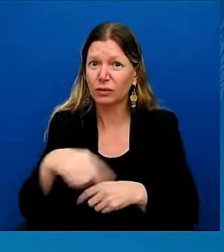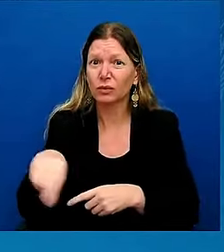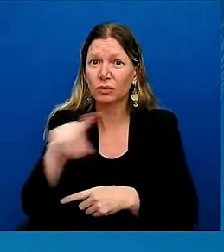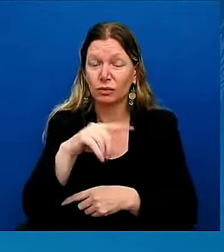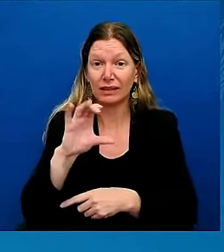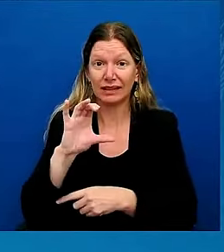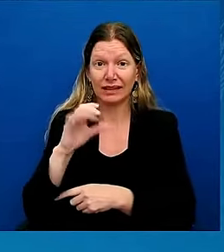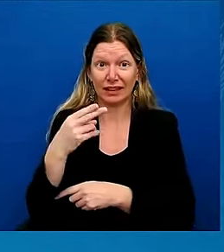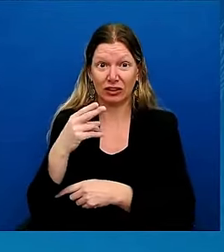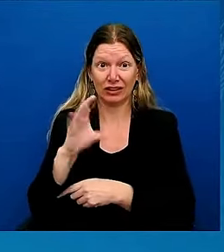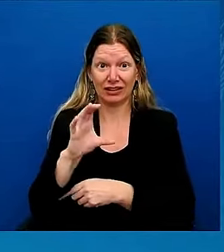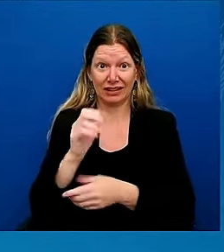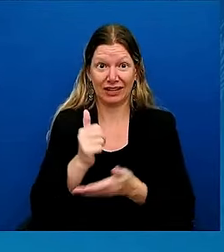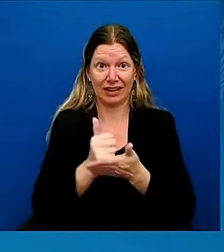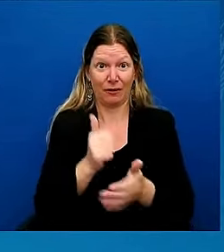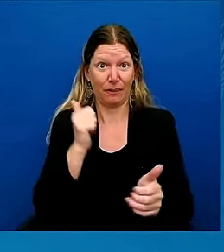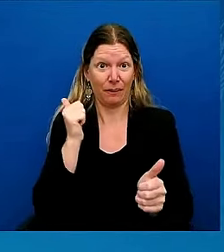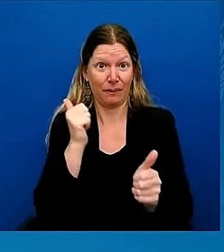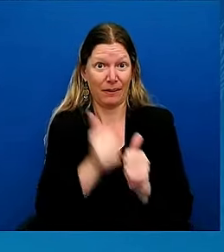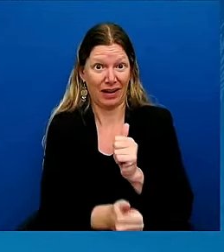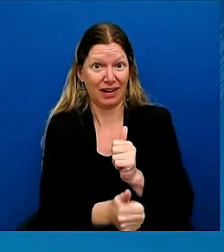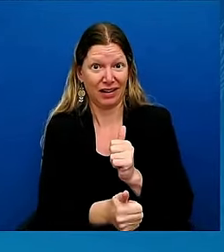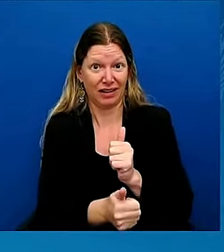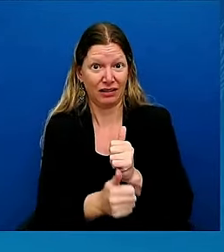the United States, I will proudly sign it into law.